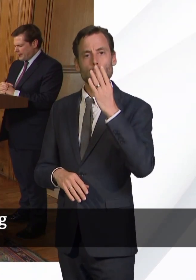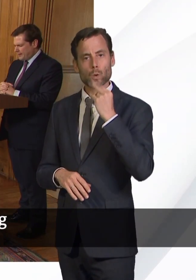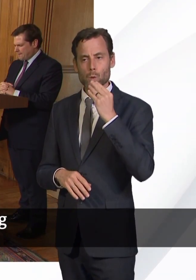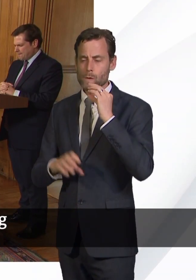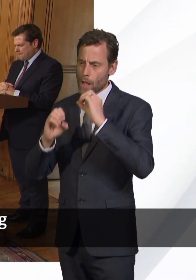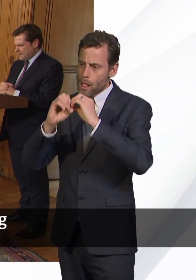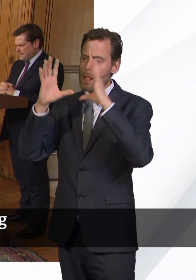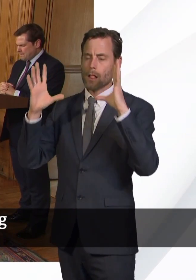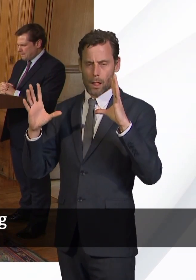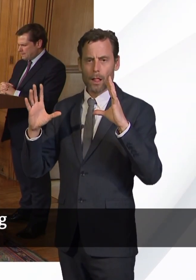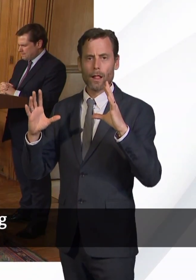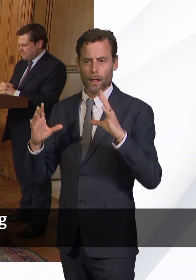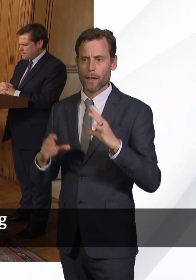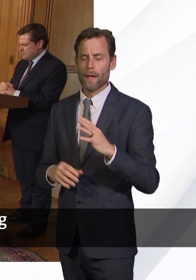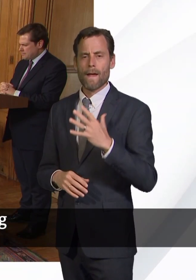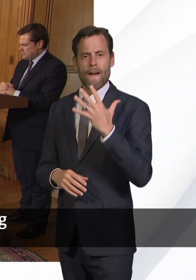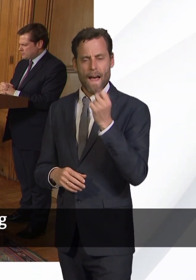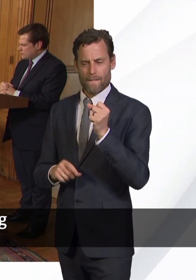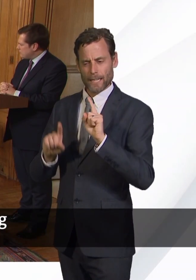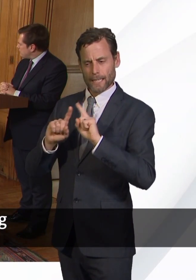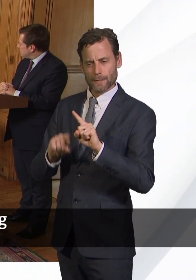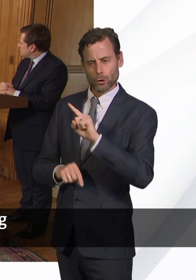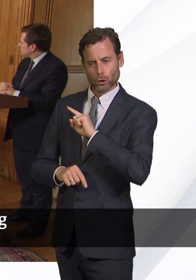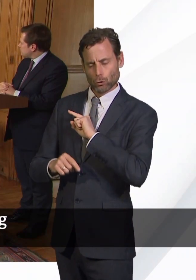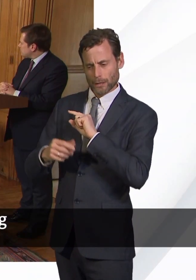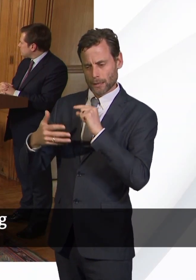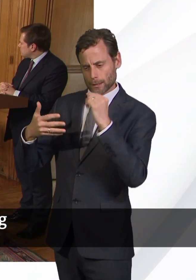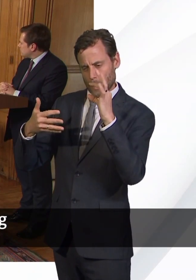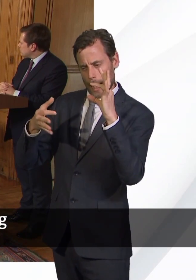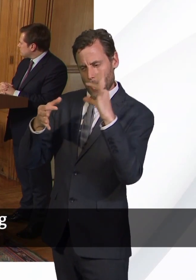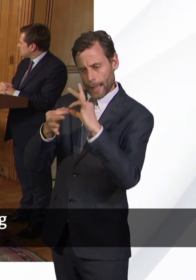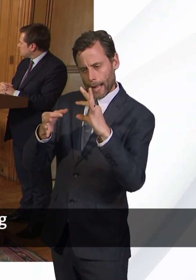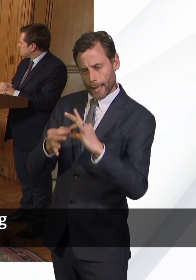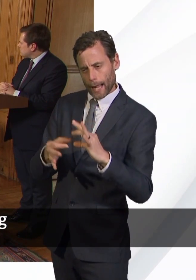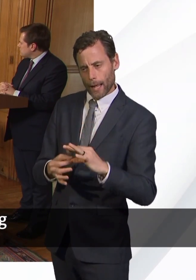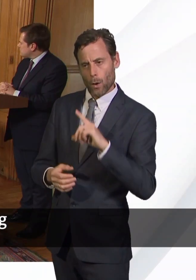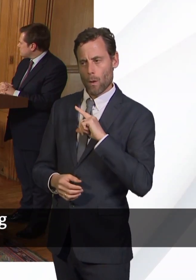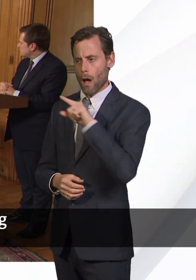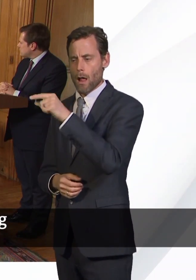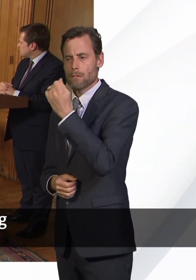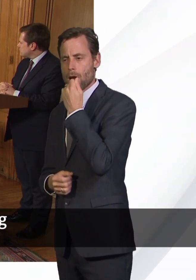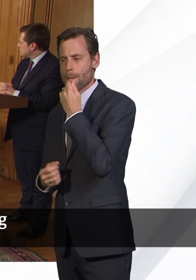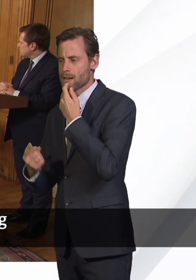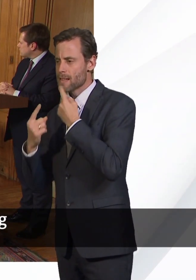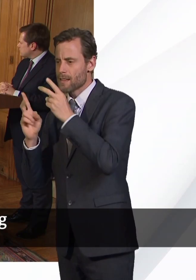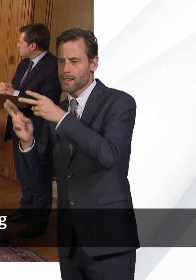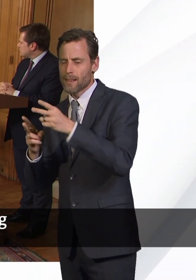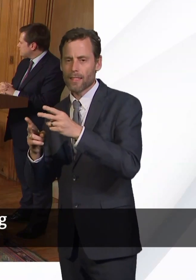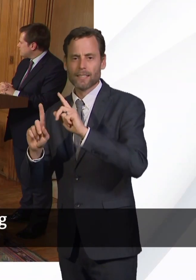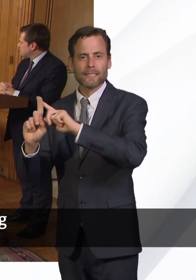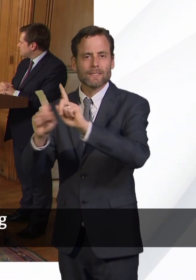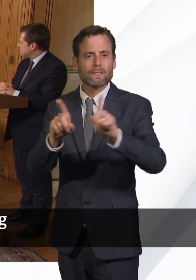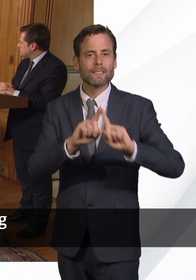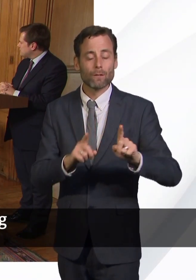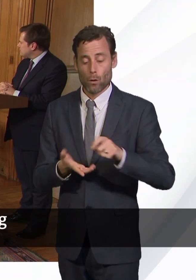very clear that there are a lot of facets to understanding death data. So, for example, the Office for National Statistics data,